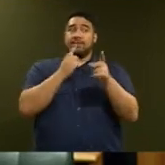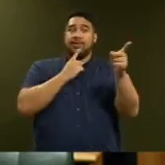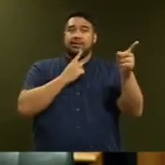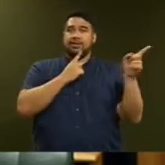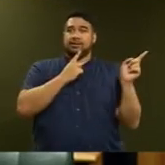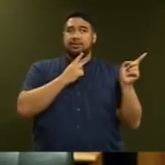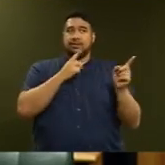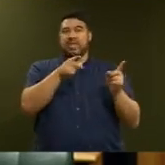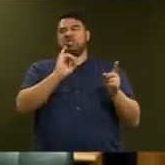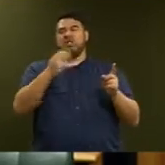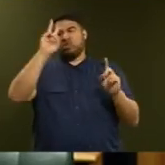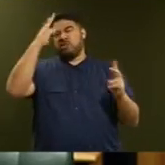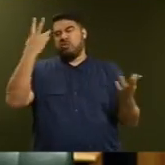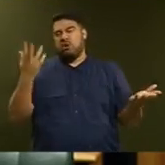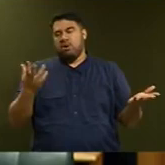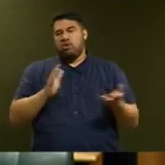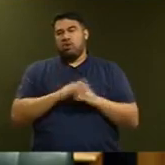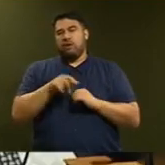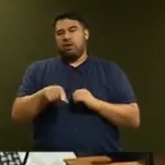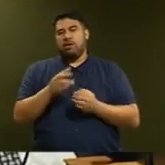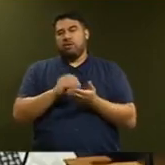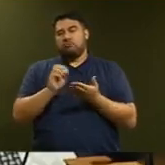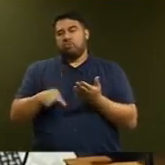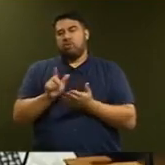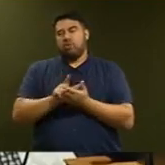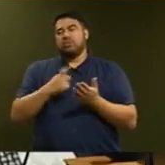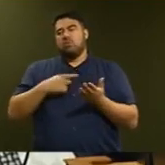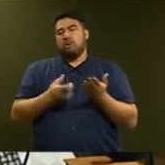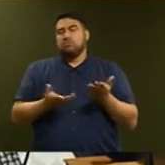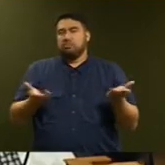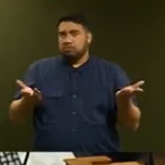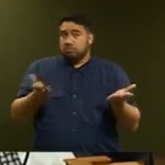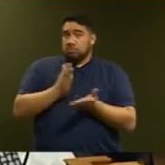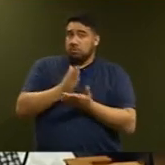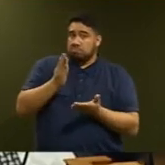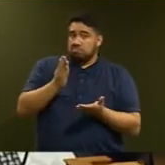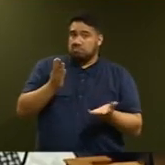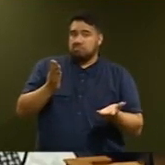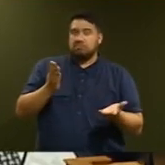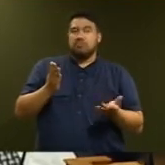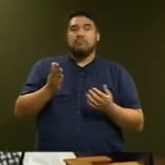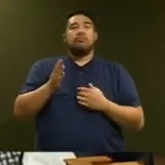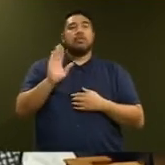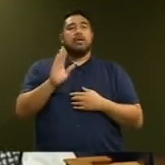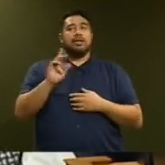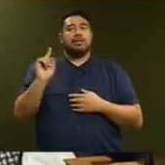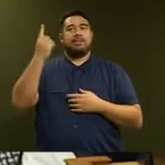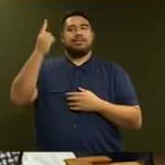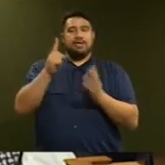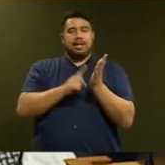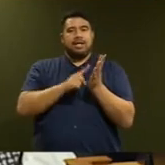changed their minds on the repeal of three strikes? Can I just say that Minister Little is a reforming